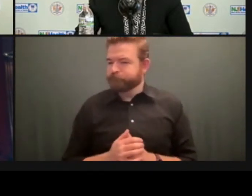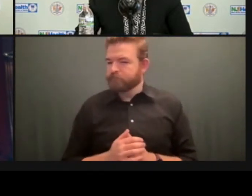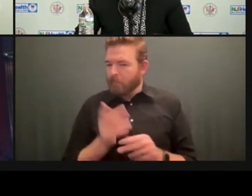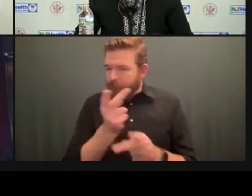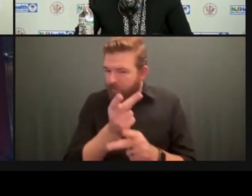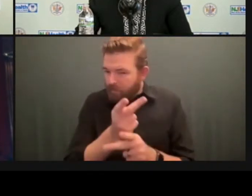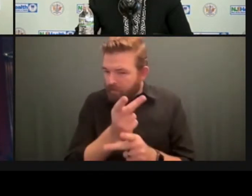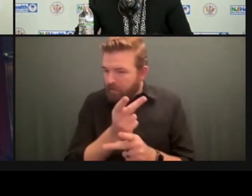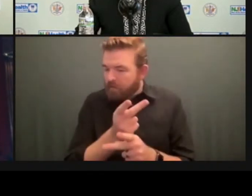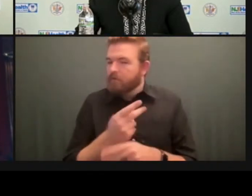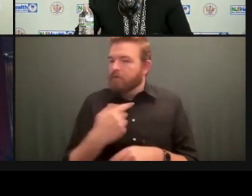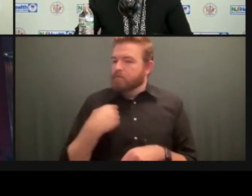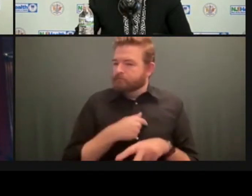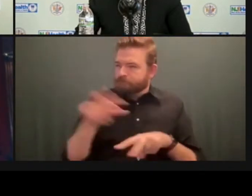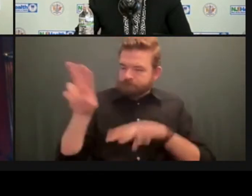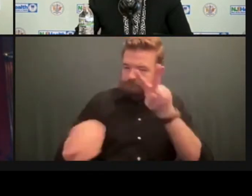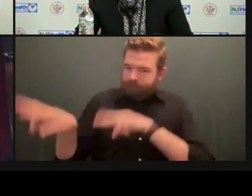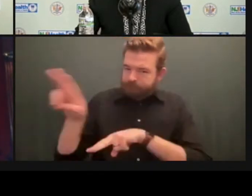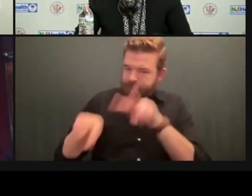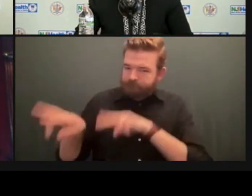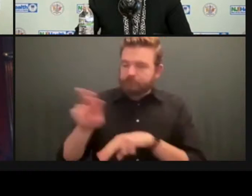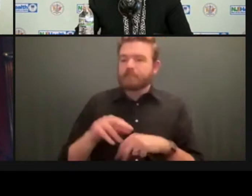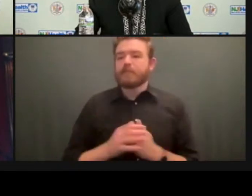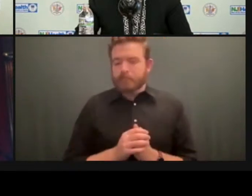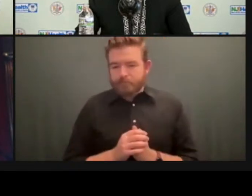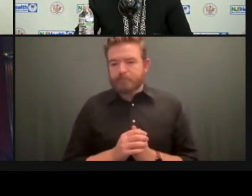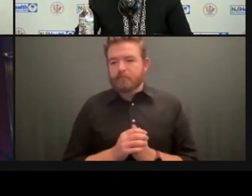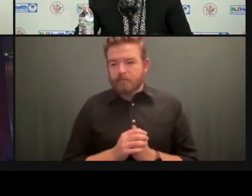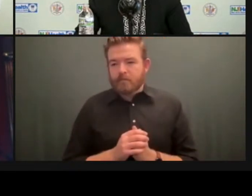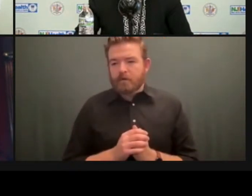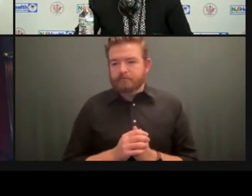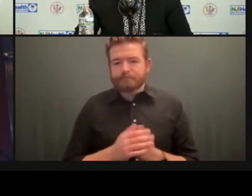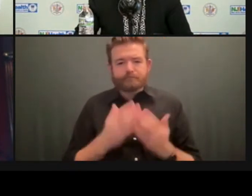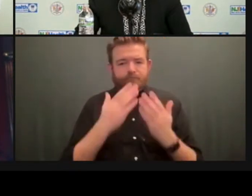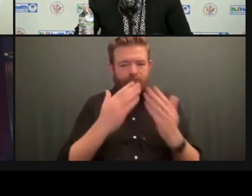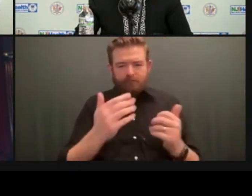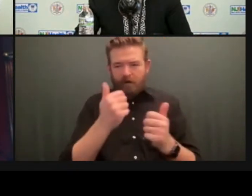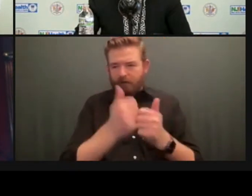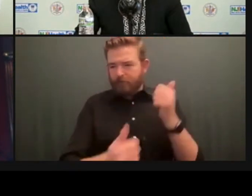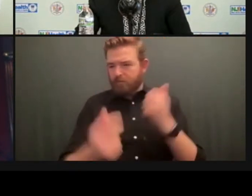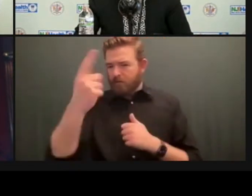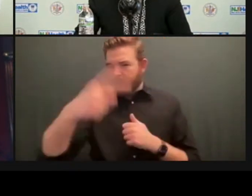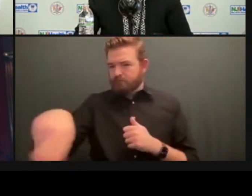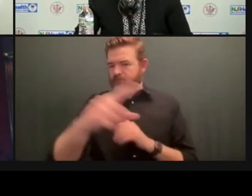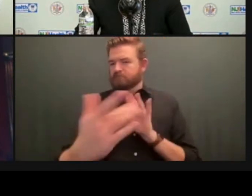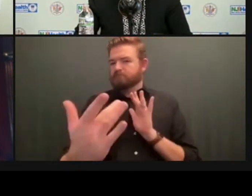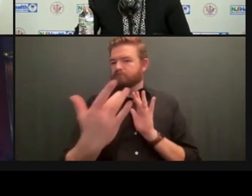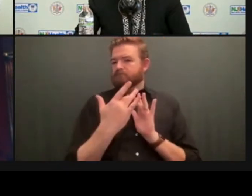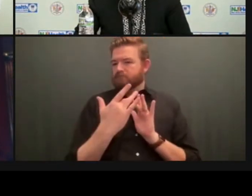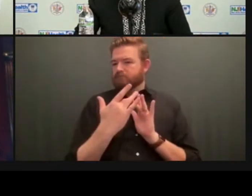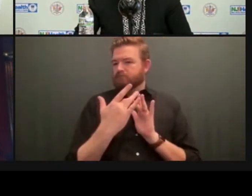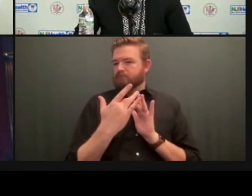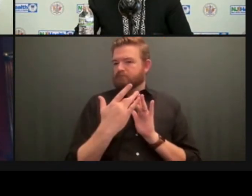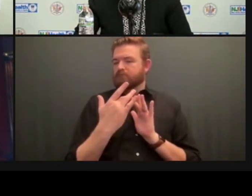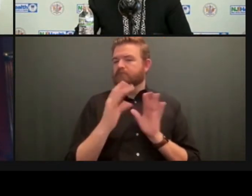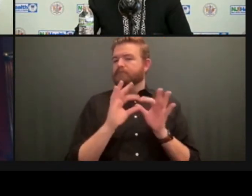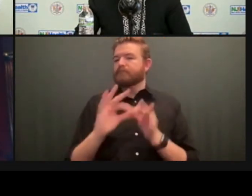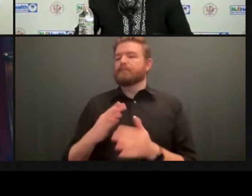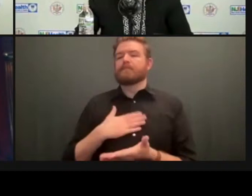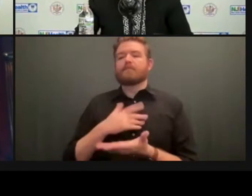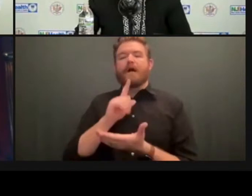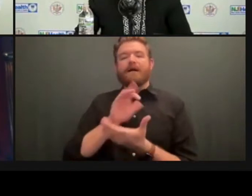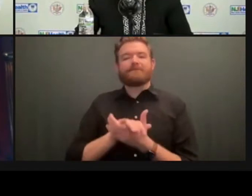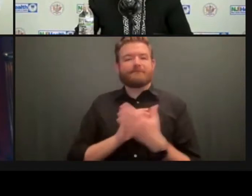want to thank everybody who has reached out both to the First Lady and to me to get to the First Lady over the past